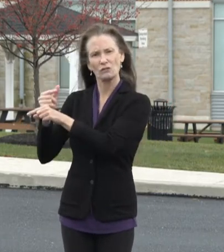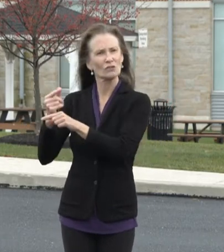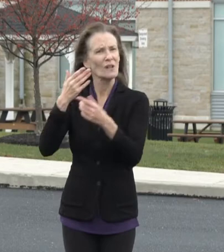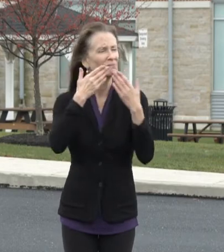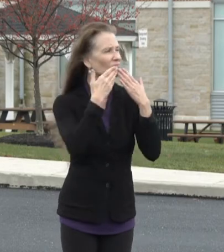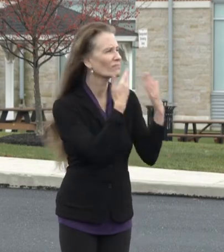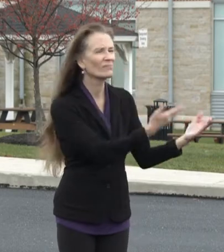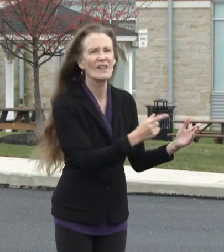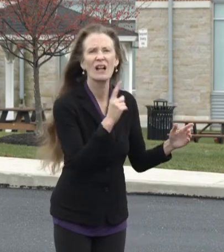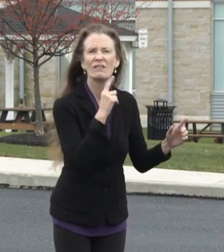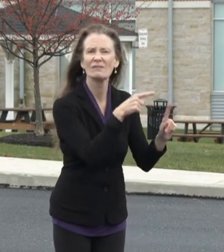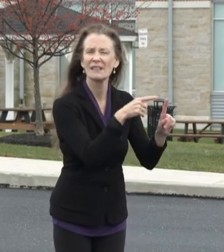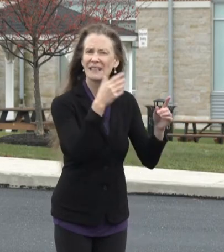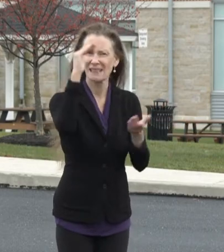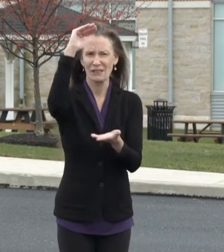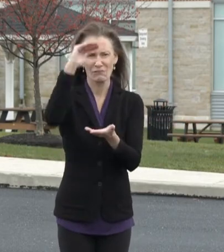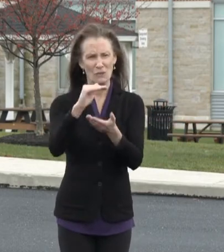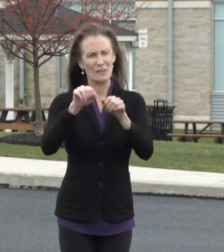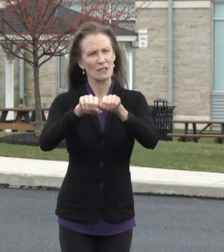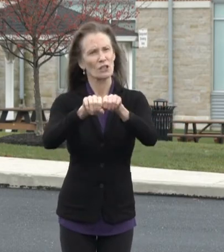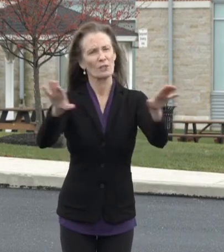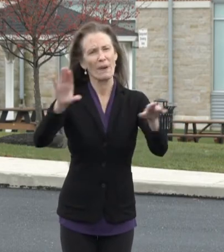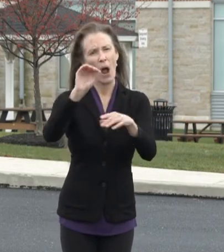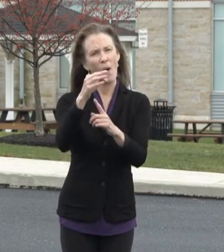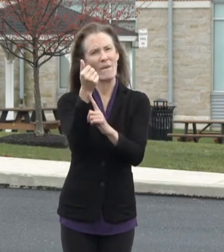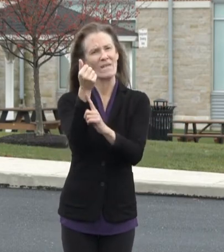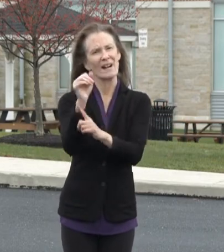support people in long-term care facilities. Thank you.